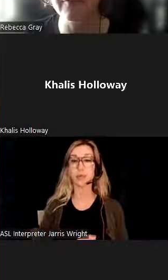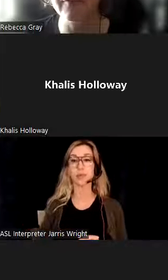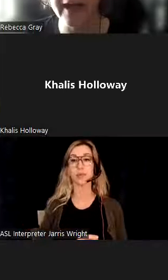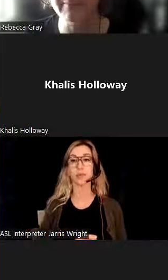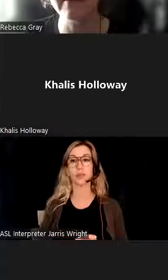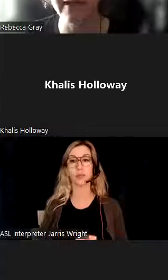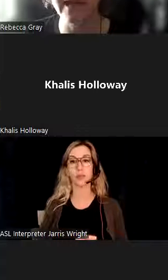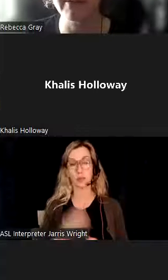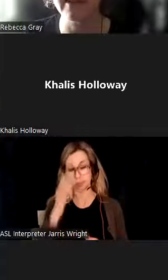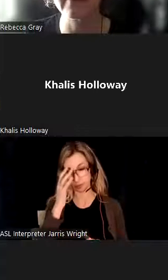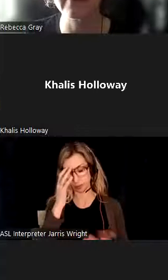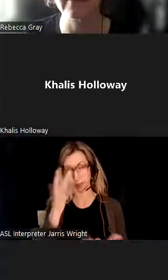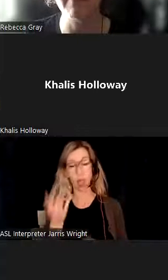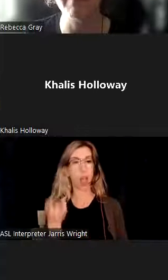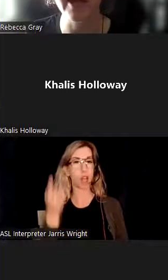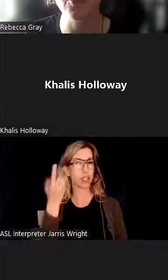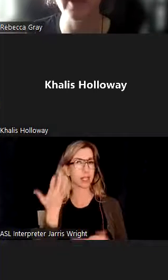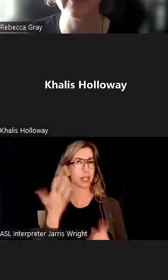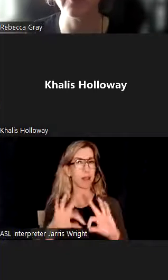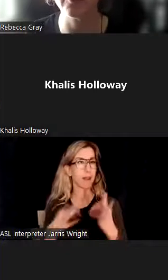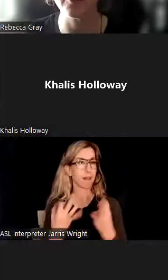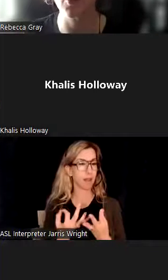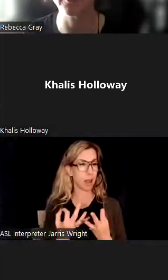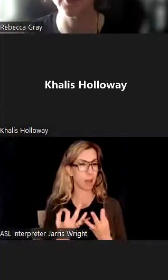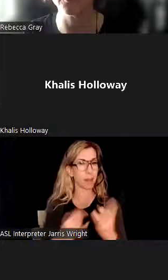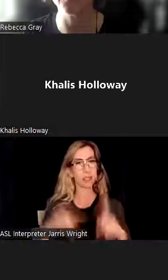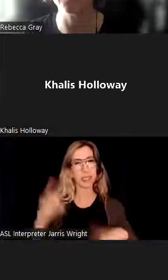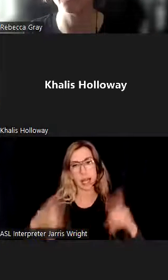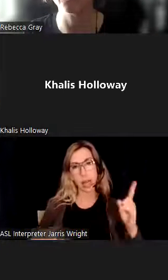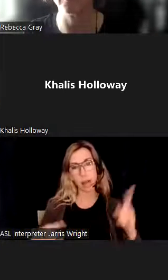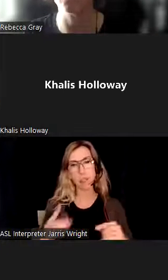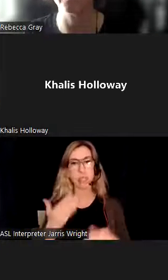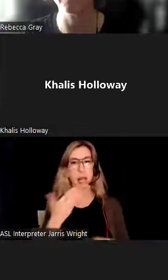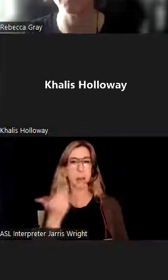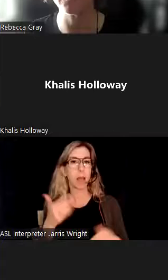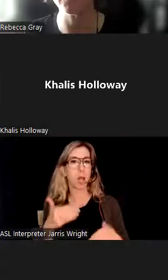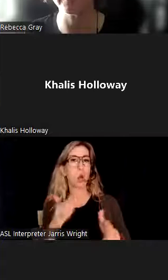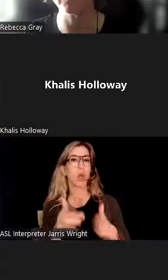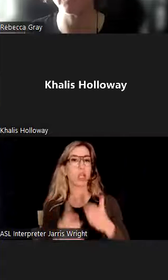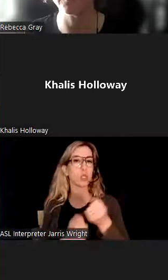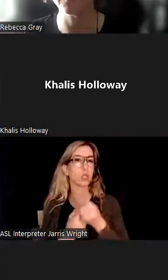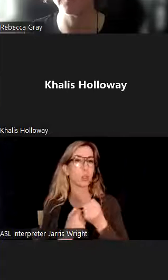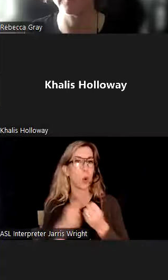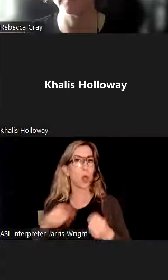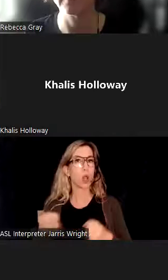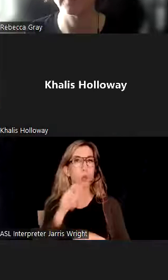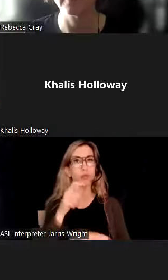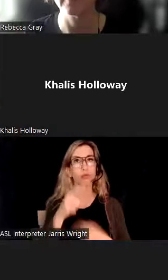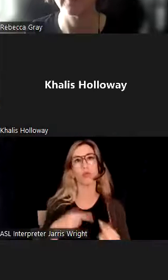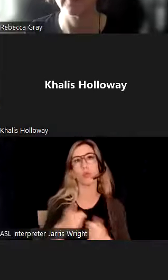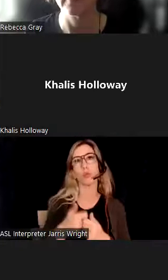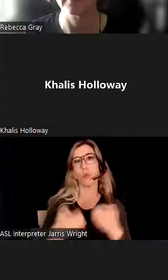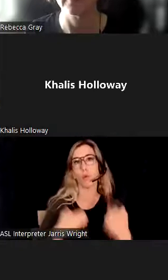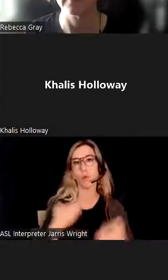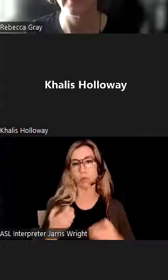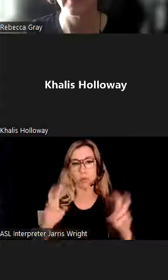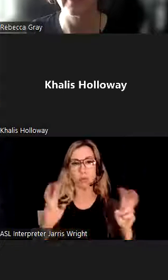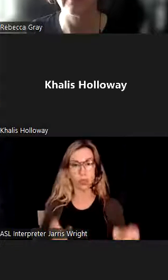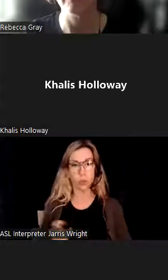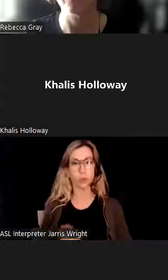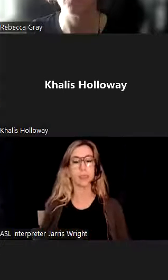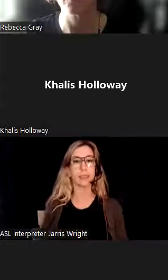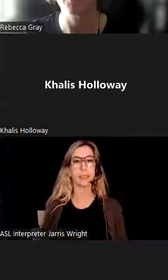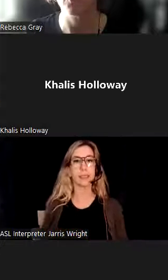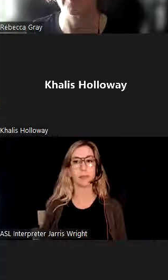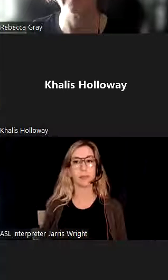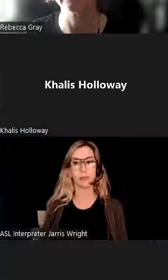understanding family dynamics and better ways to support youth who struggle with emotional issues. And I